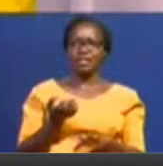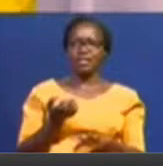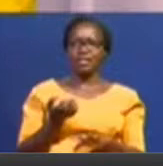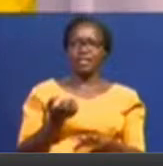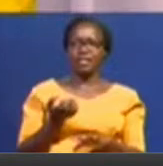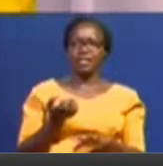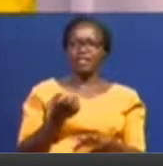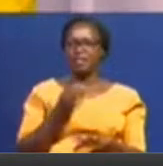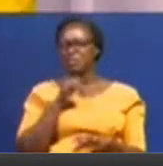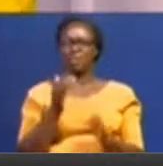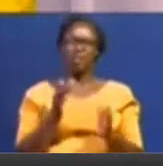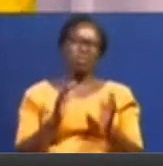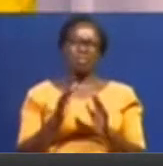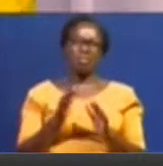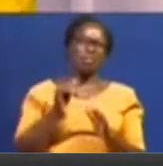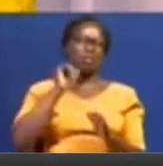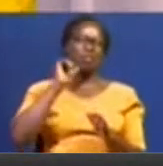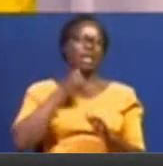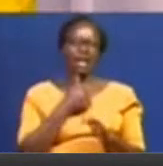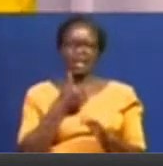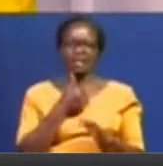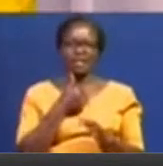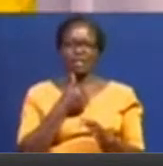not so lucrative, if you like,